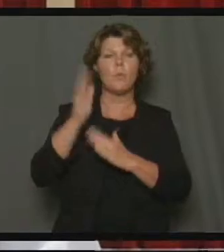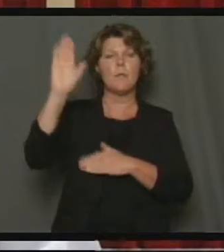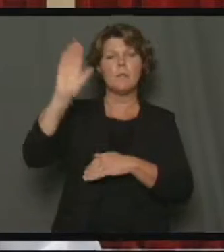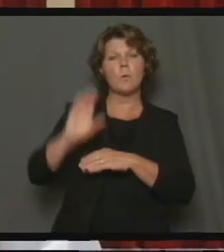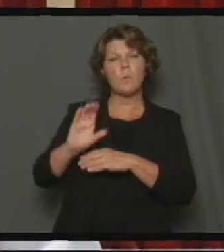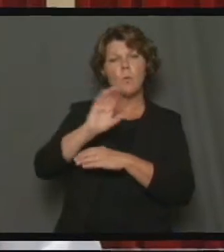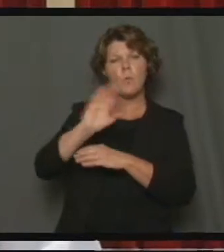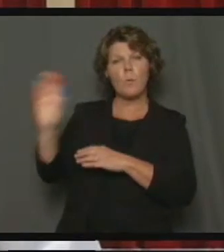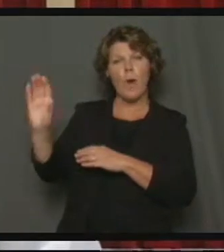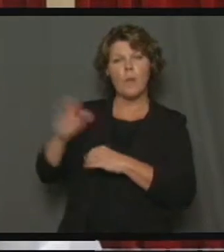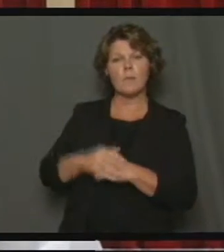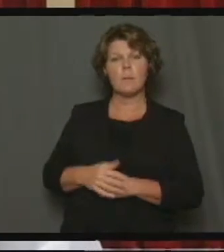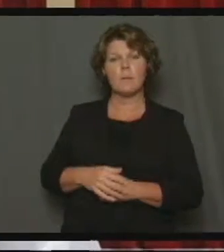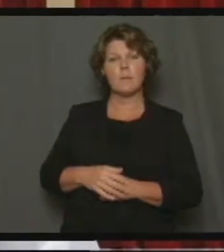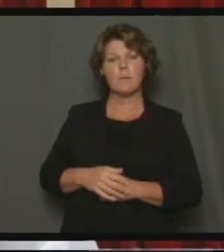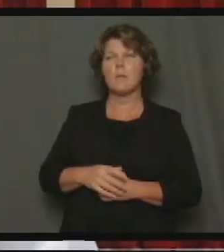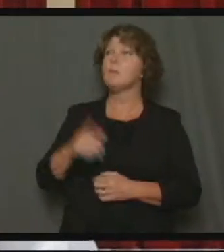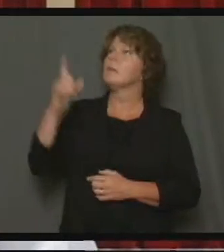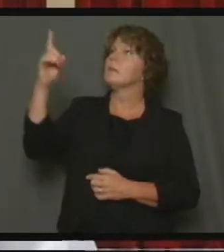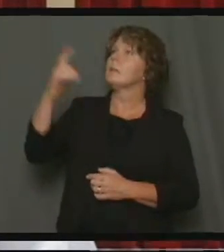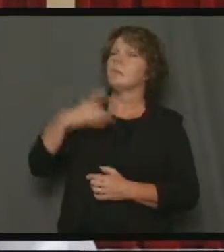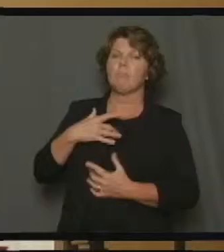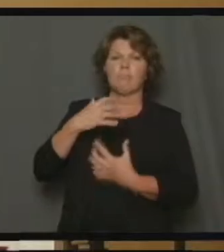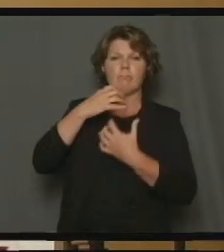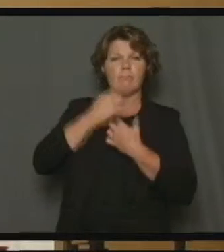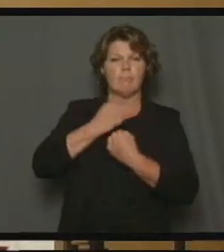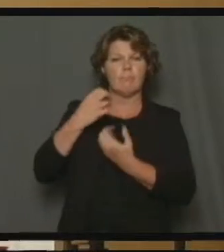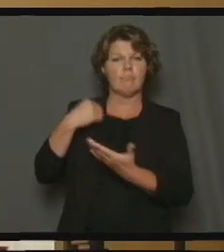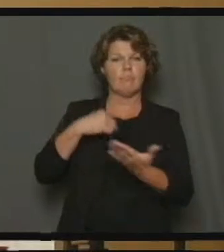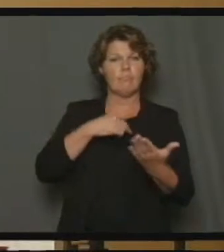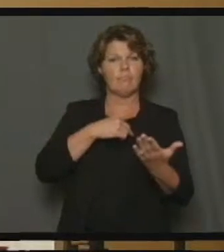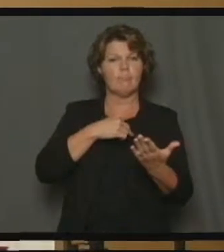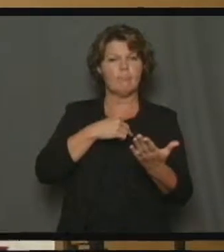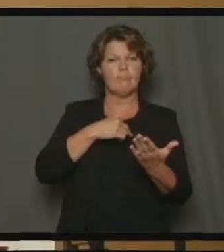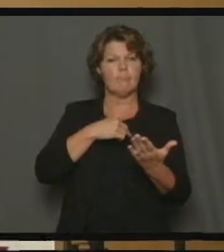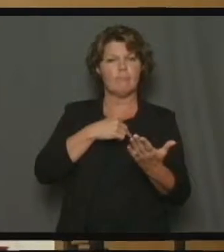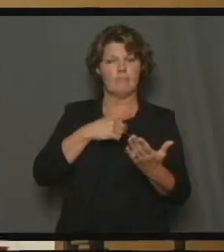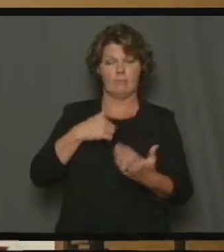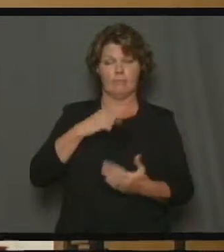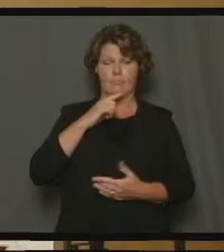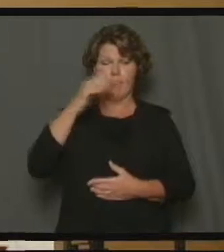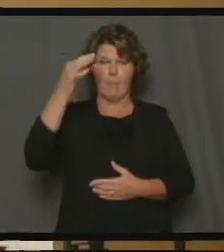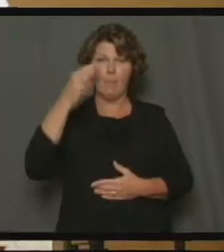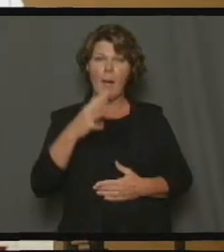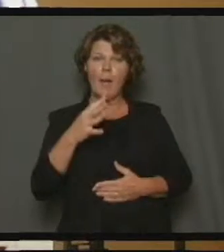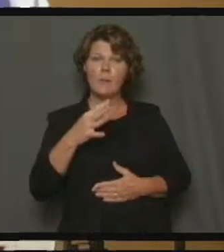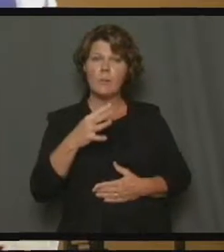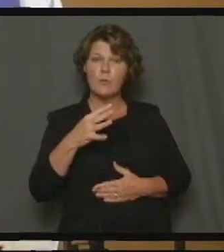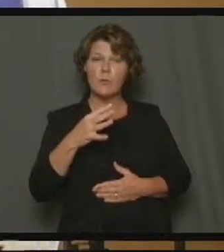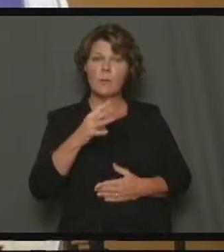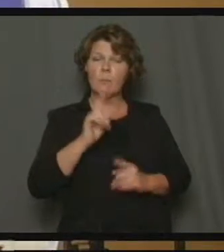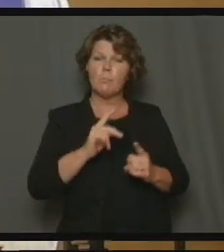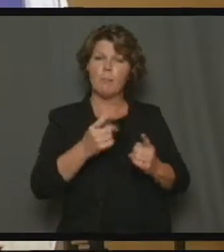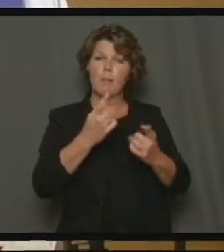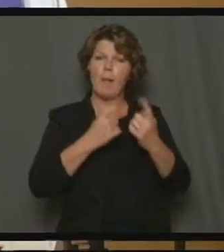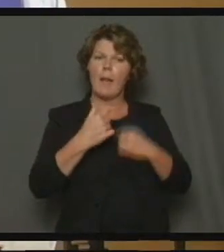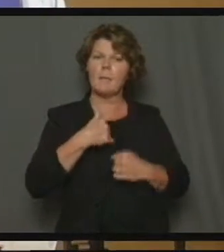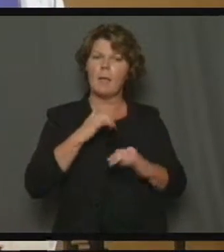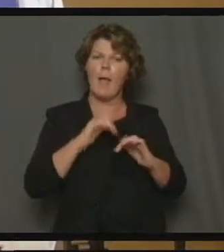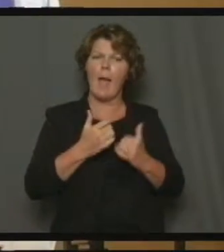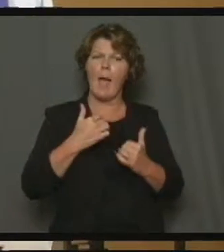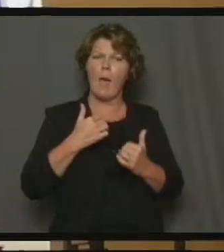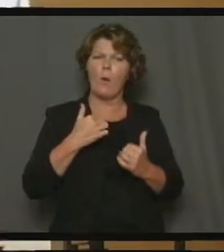We are more precious to God than gold or silver. As a pastor, I've been asked, how do I know